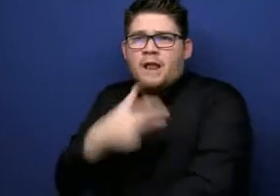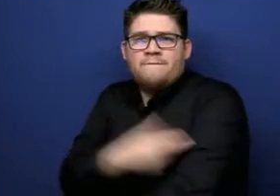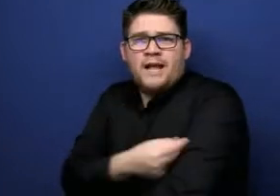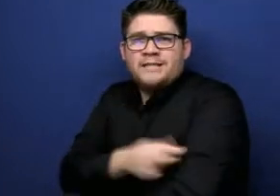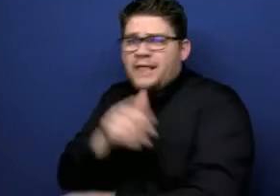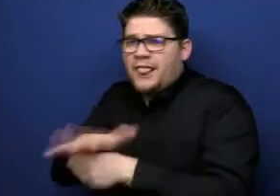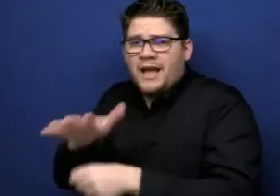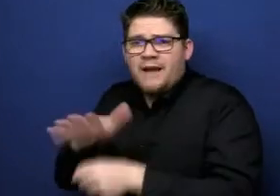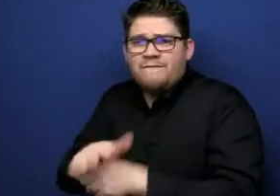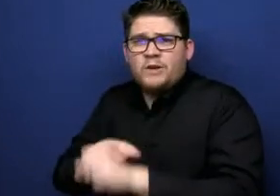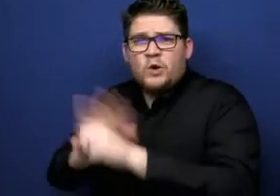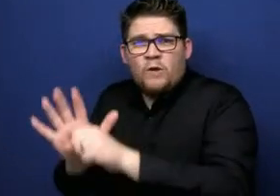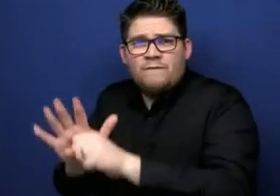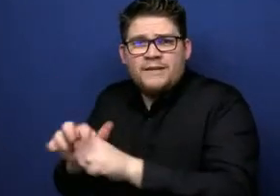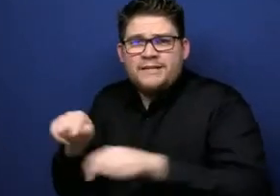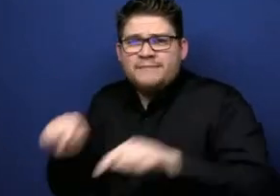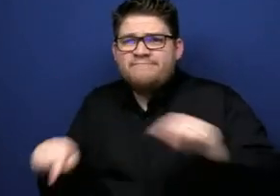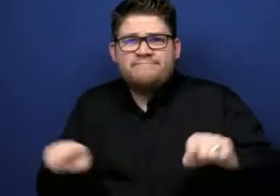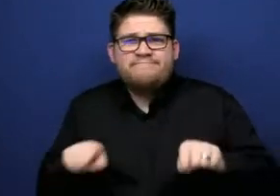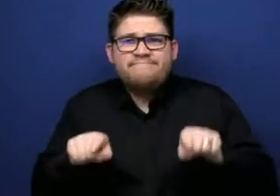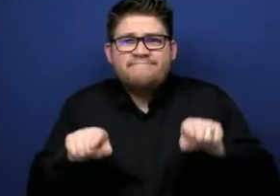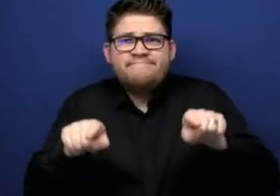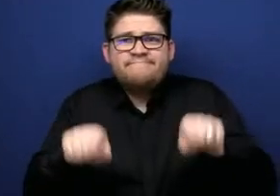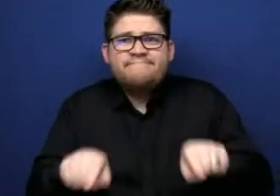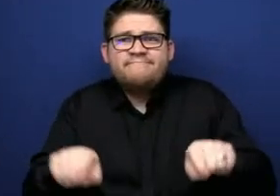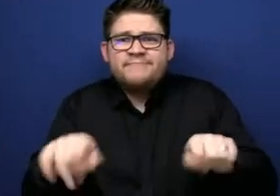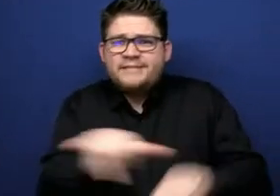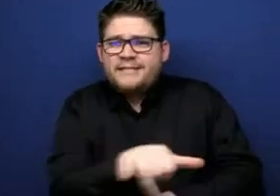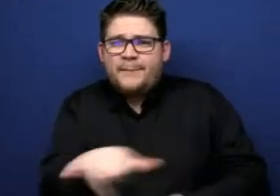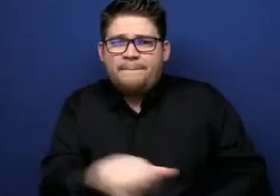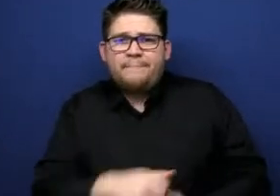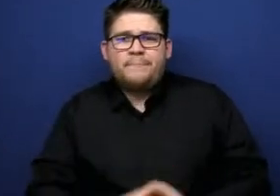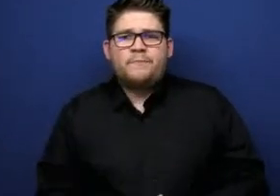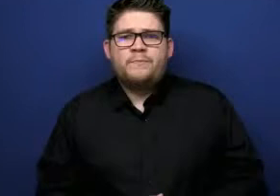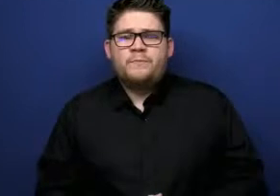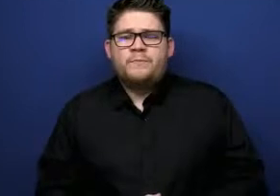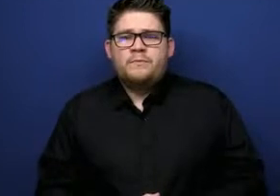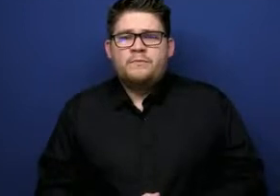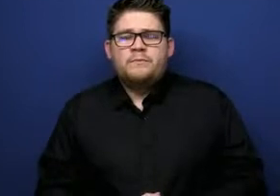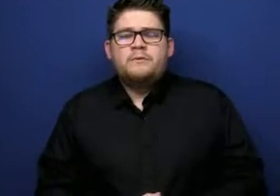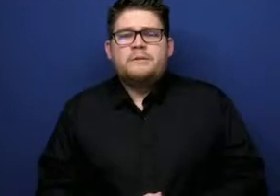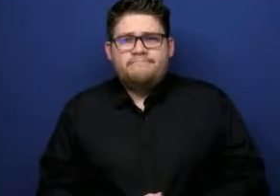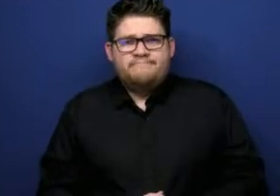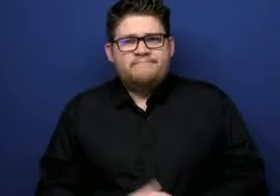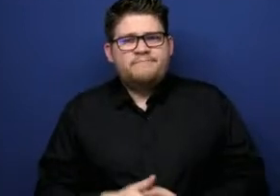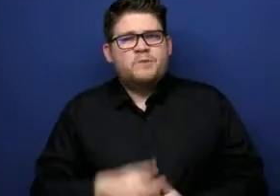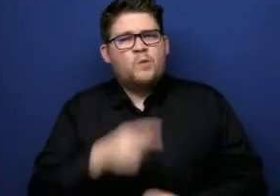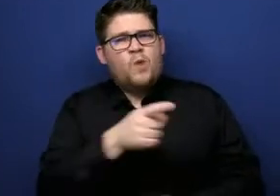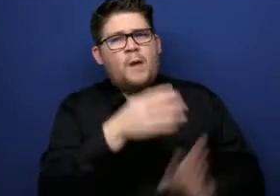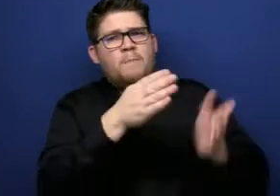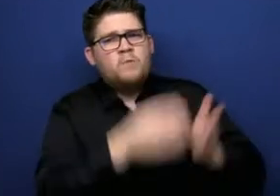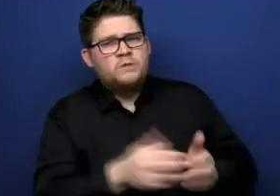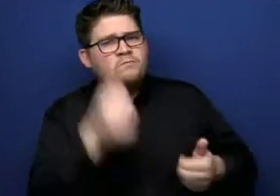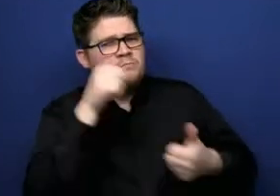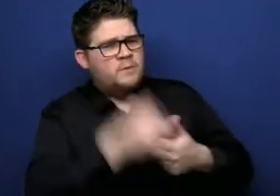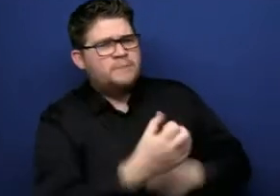Buchenwald, was asked by a physician how to treat a survivor. Wiesel